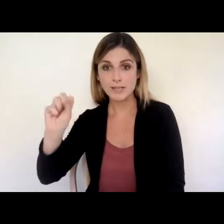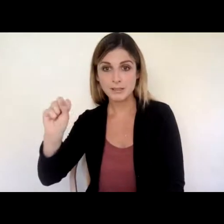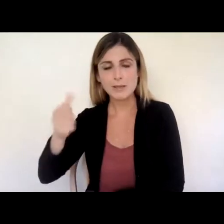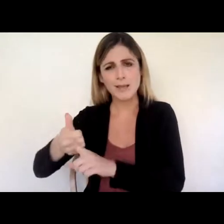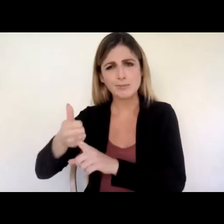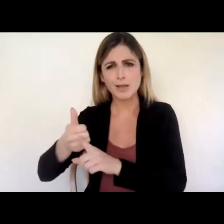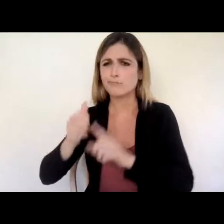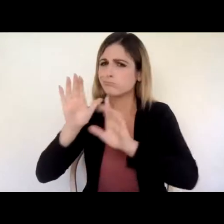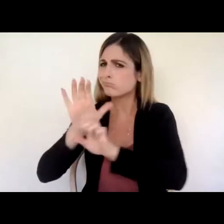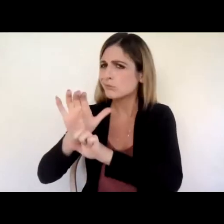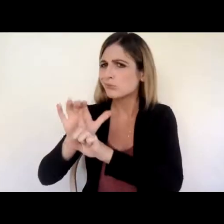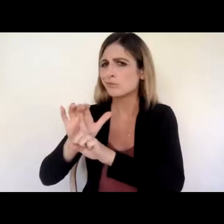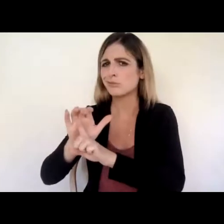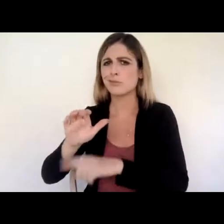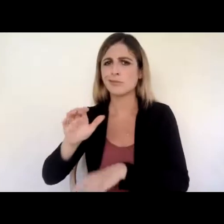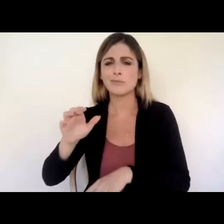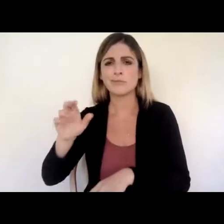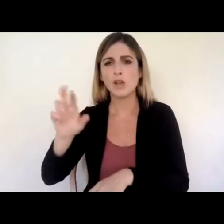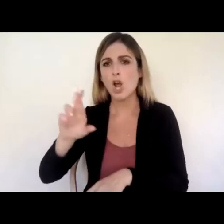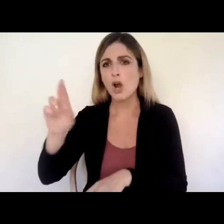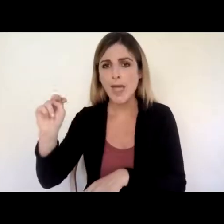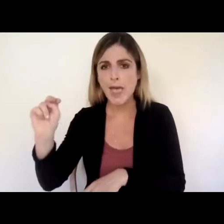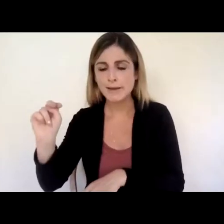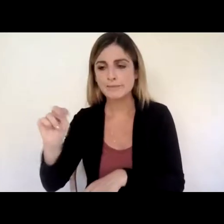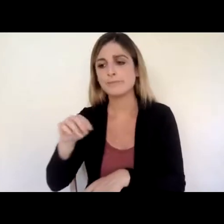She currently lives in Western Massachusetts